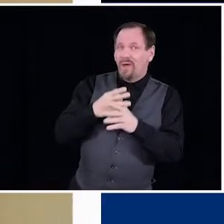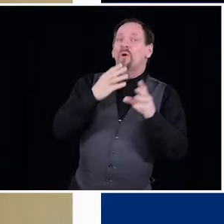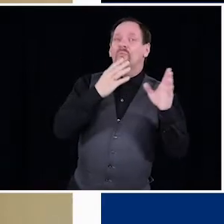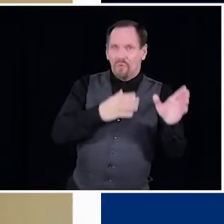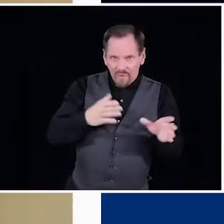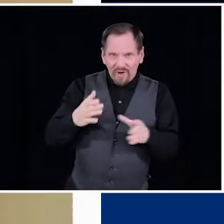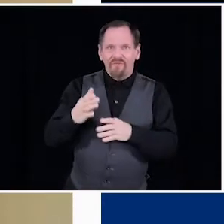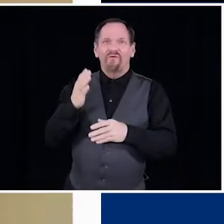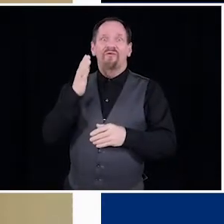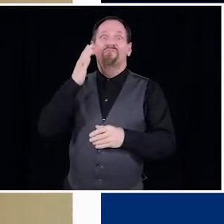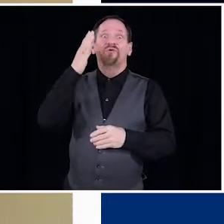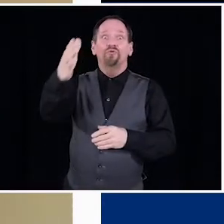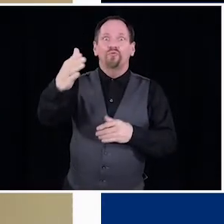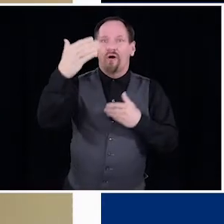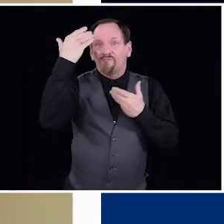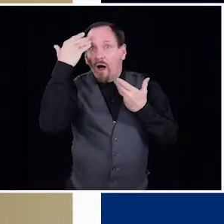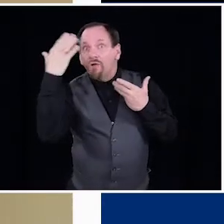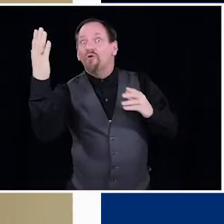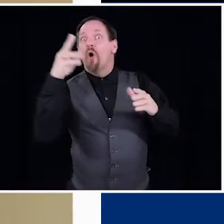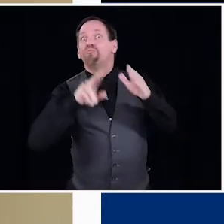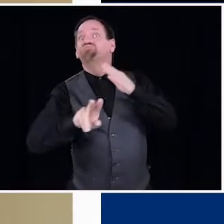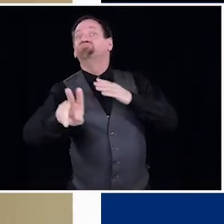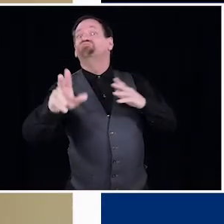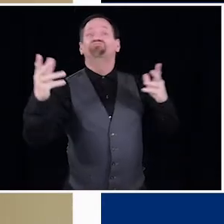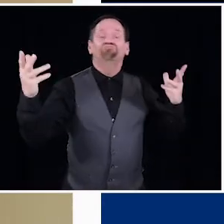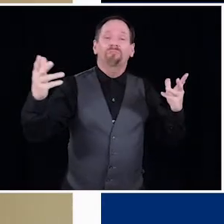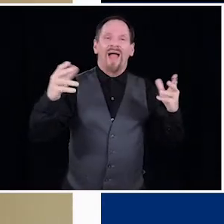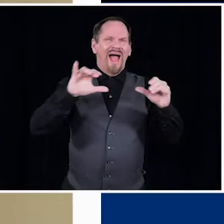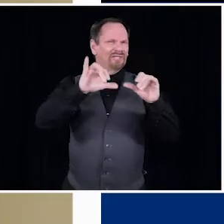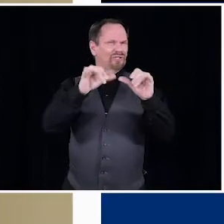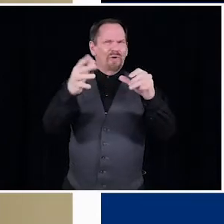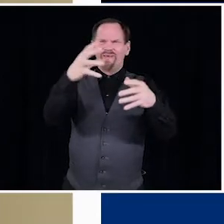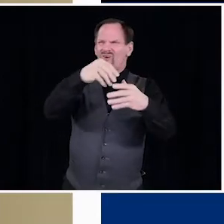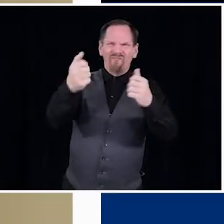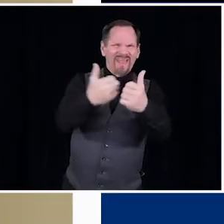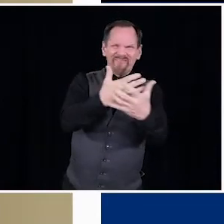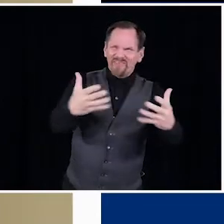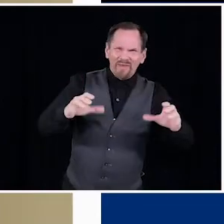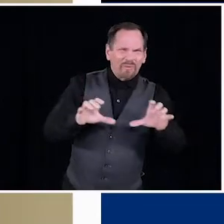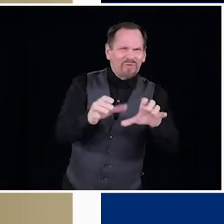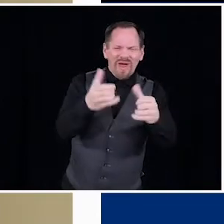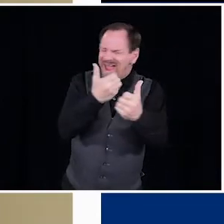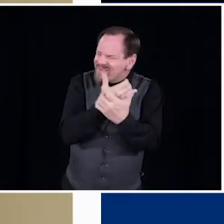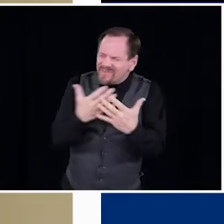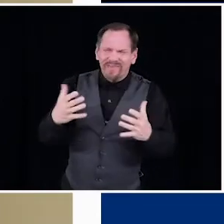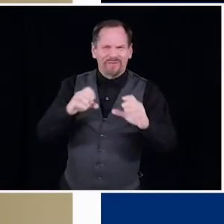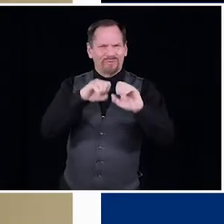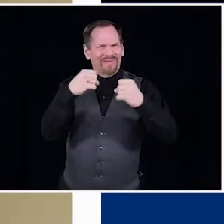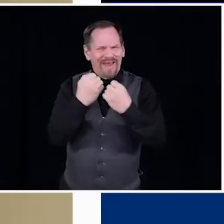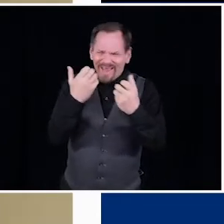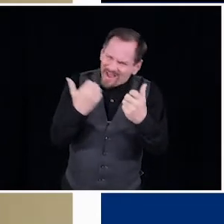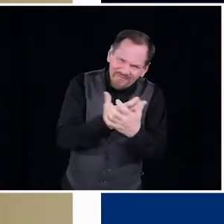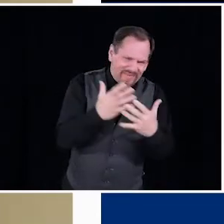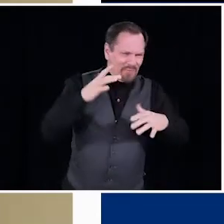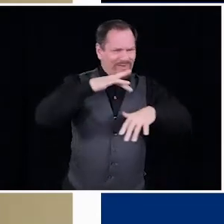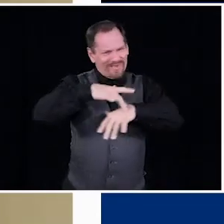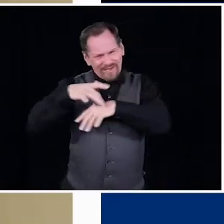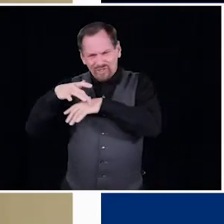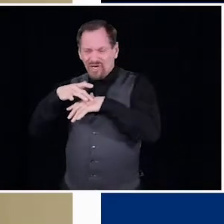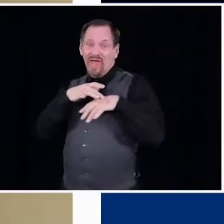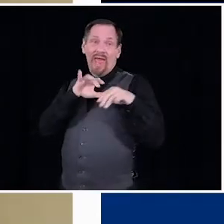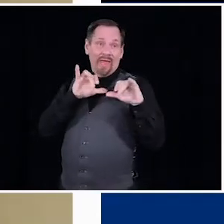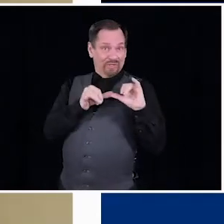Engineers fill a very unique role in our society. Engineering is behind nearly everything we do. everything we touch.